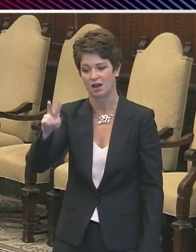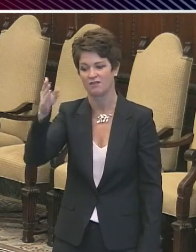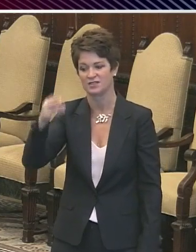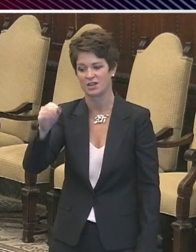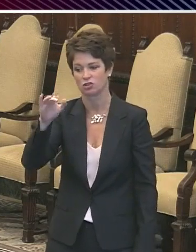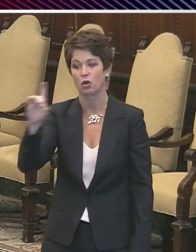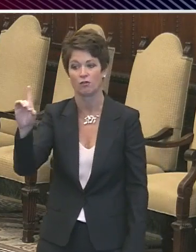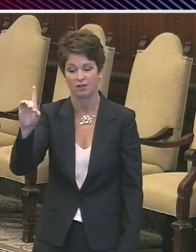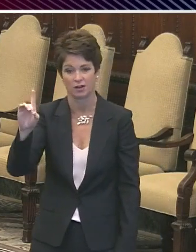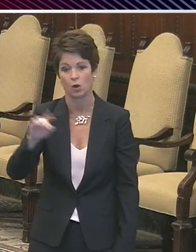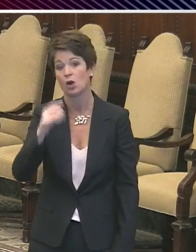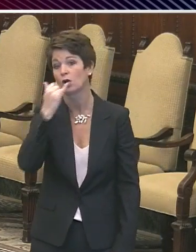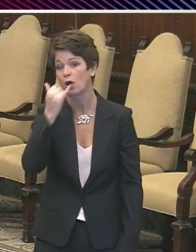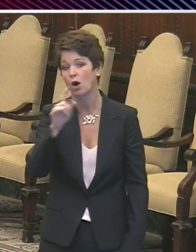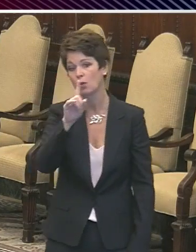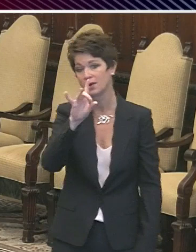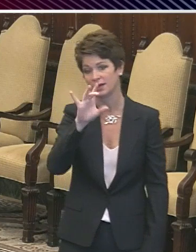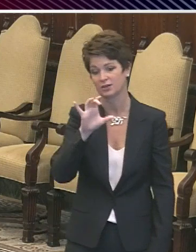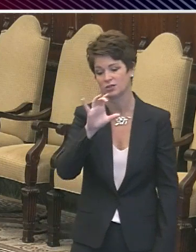www.phila.gov/COVID or